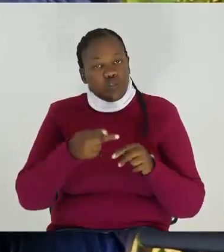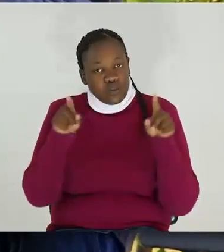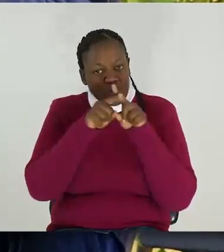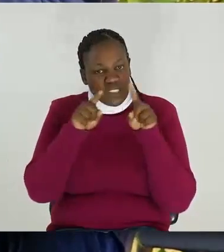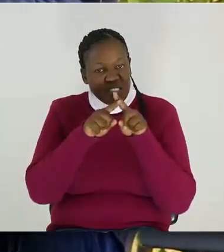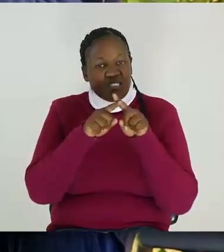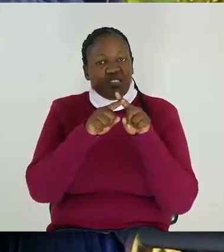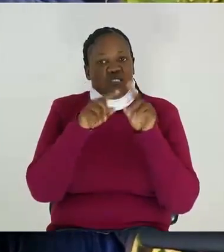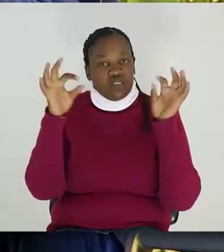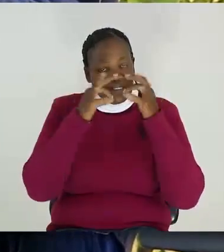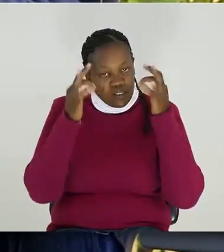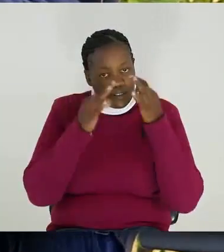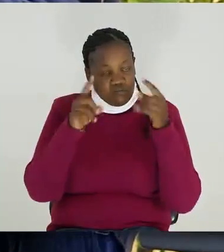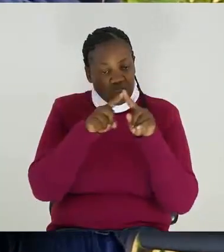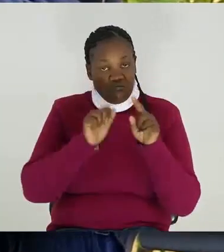mine.